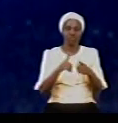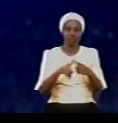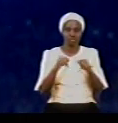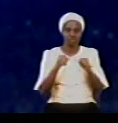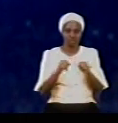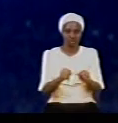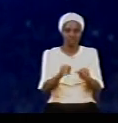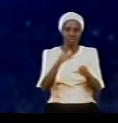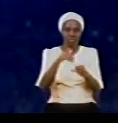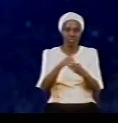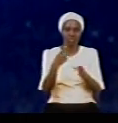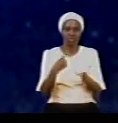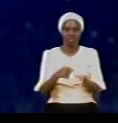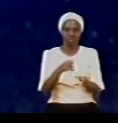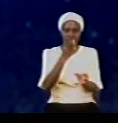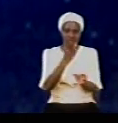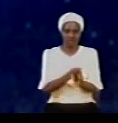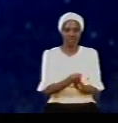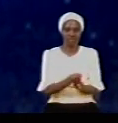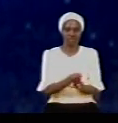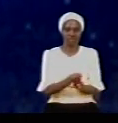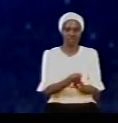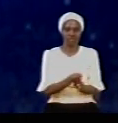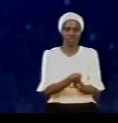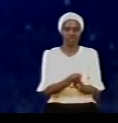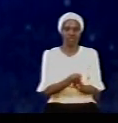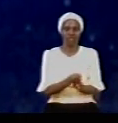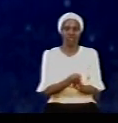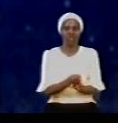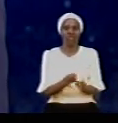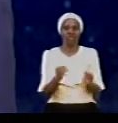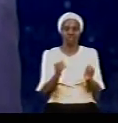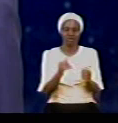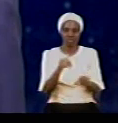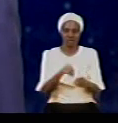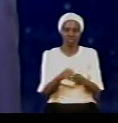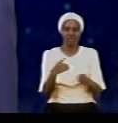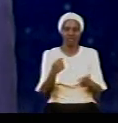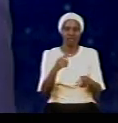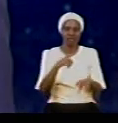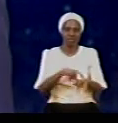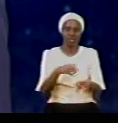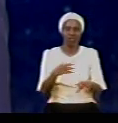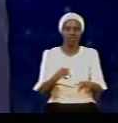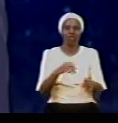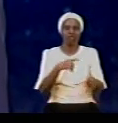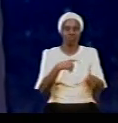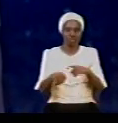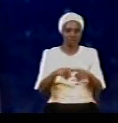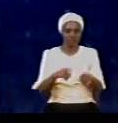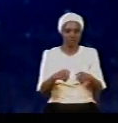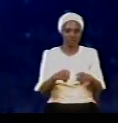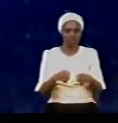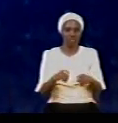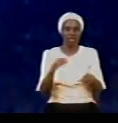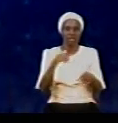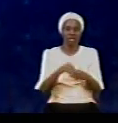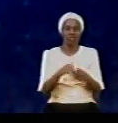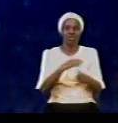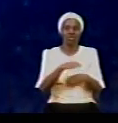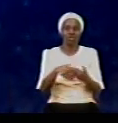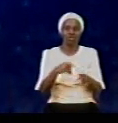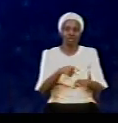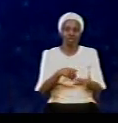persecution, despite all the tests. Therefore, let's pray that these